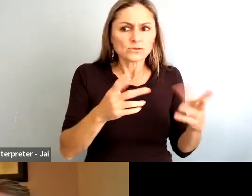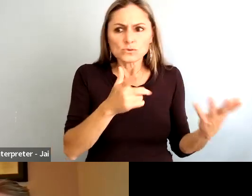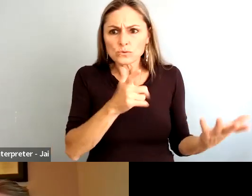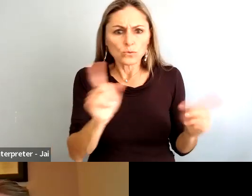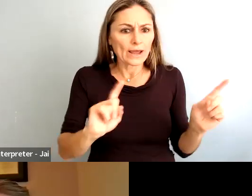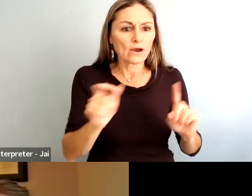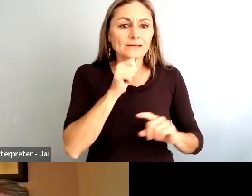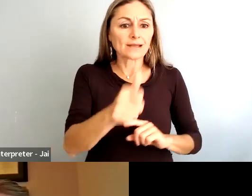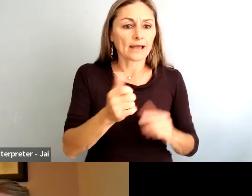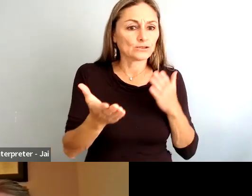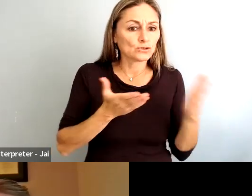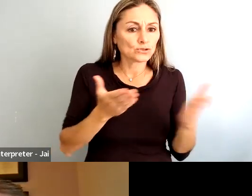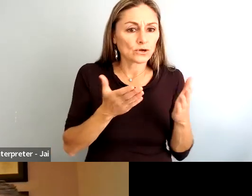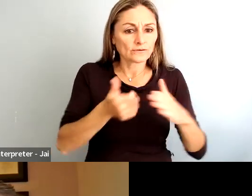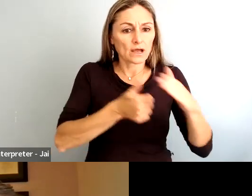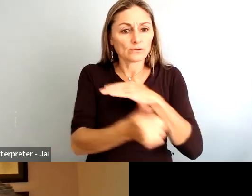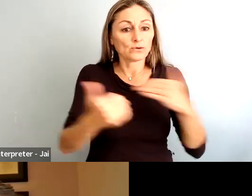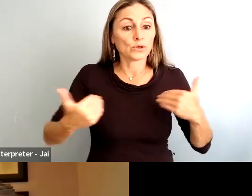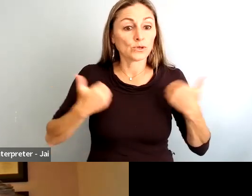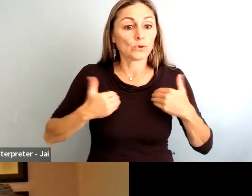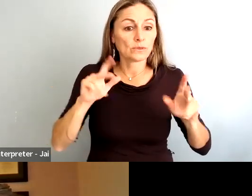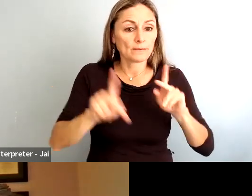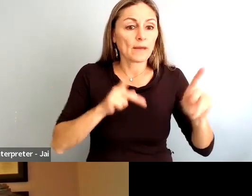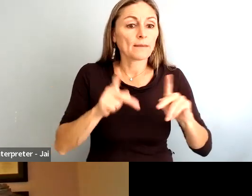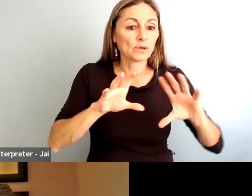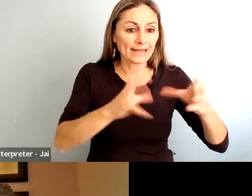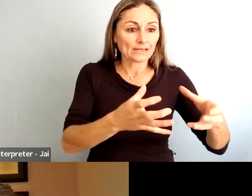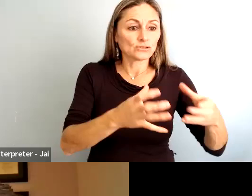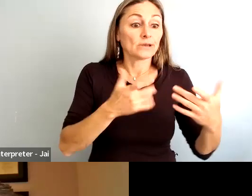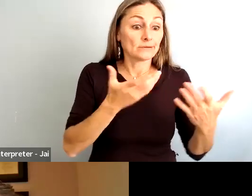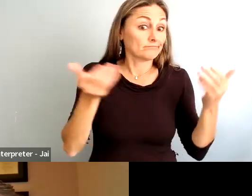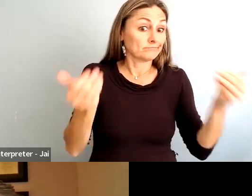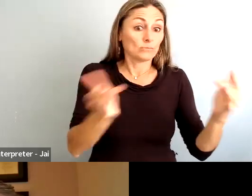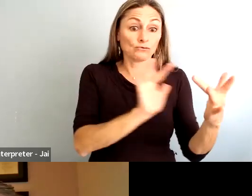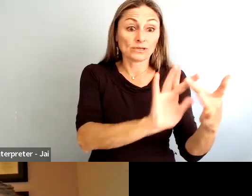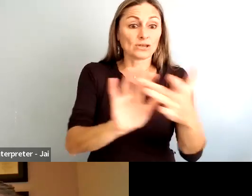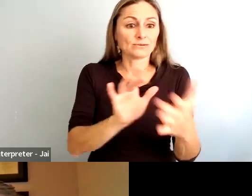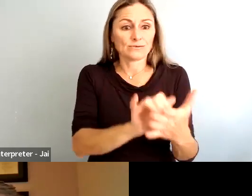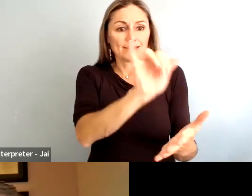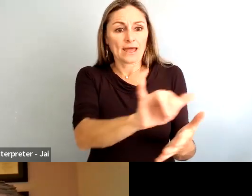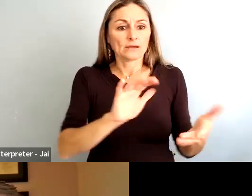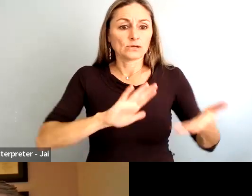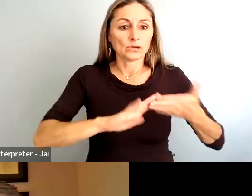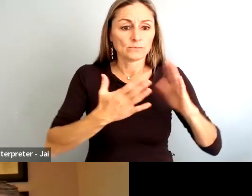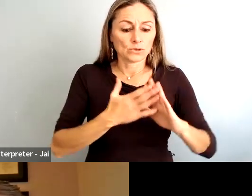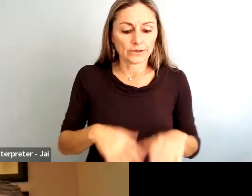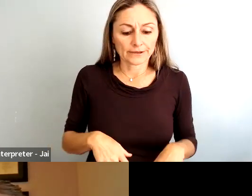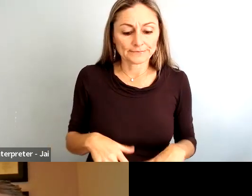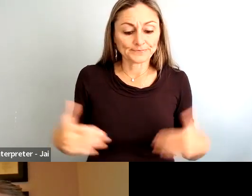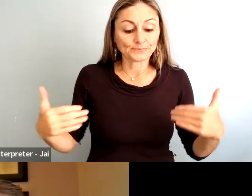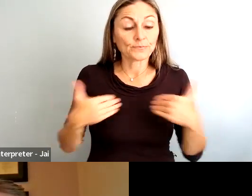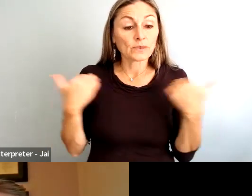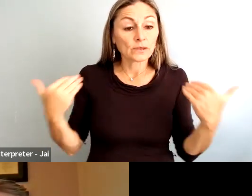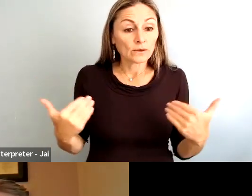areas within your youth population as well, and reaching out to the community. Youth